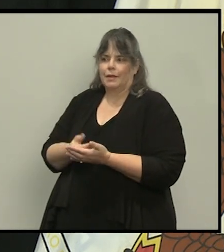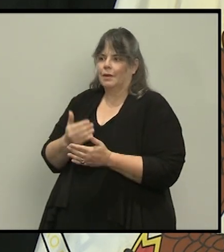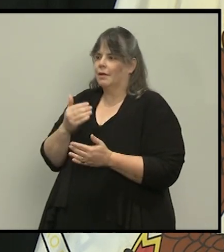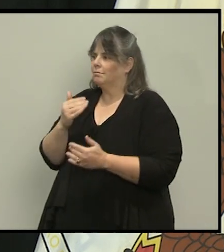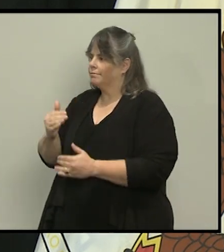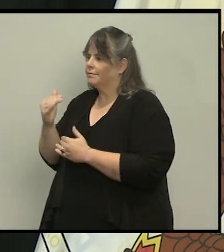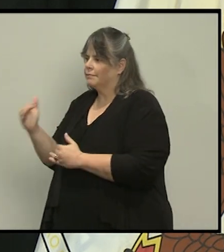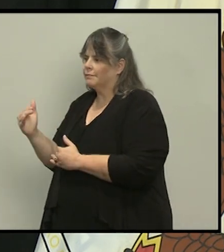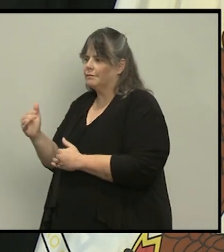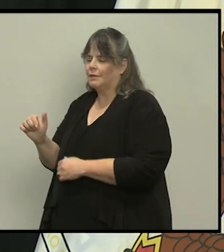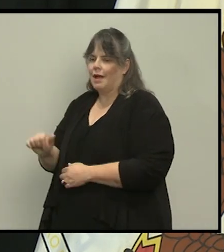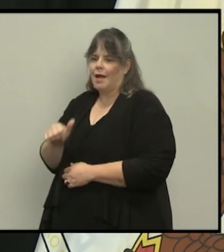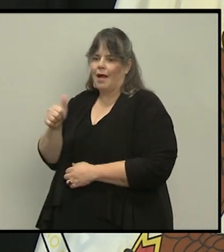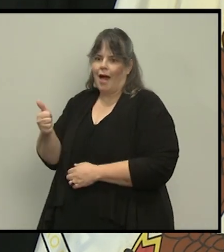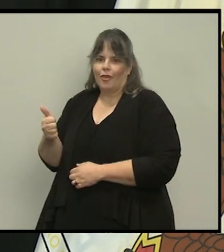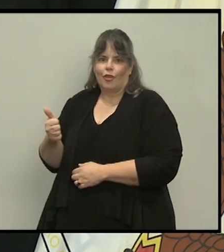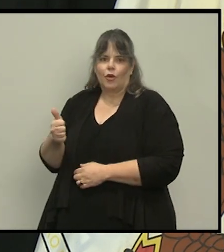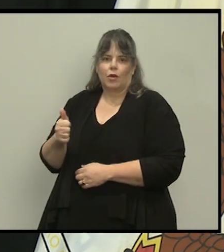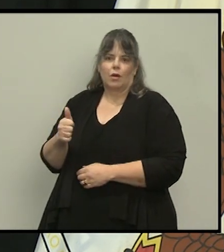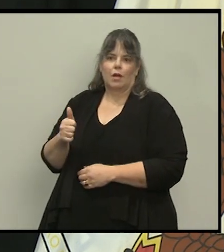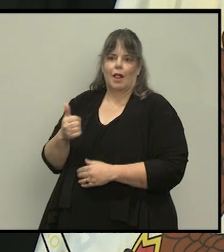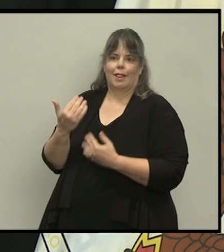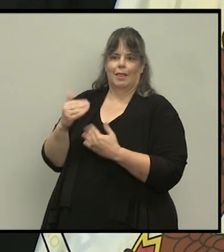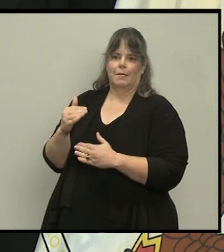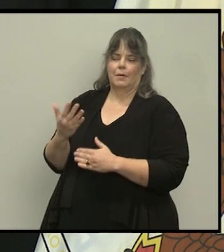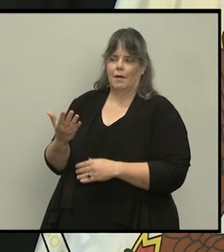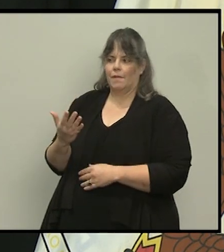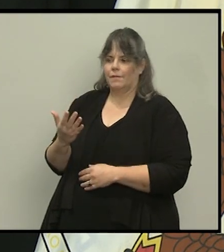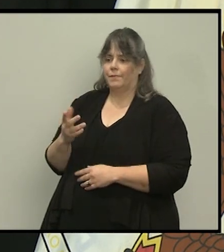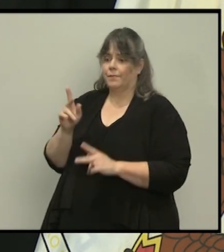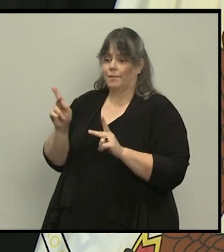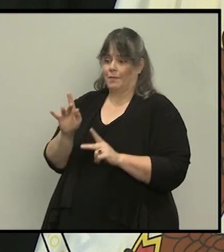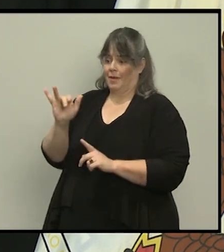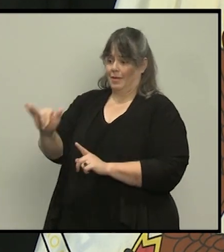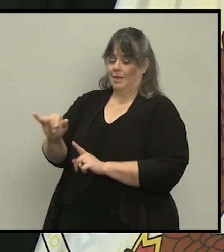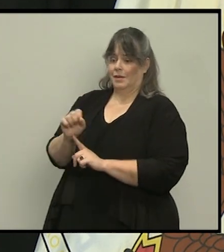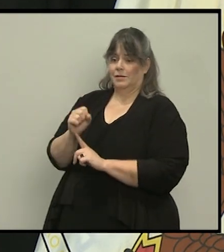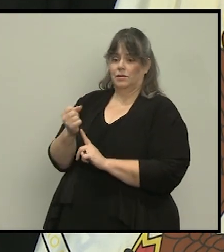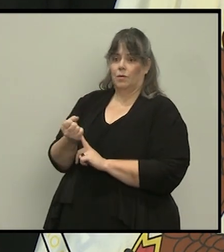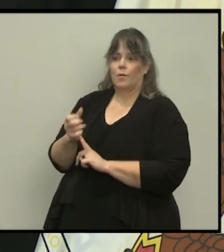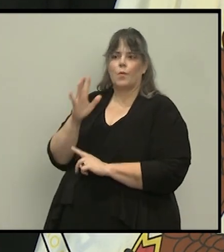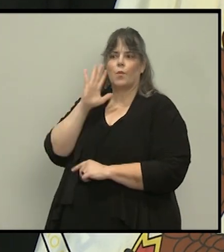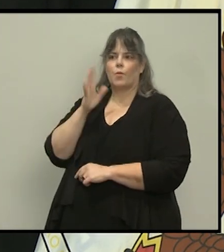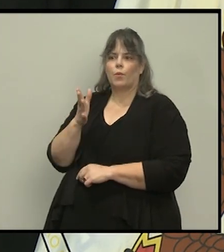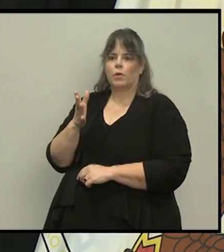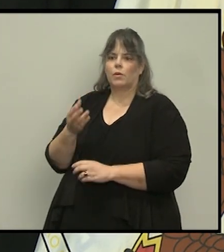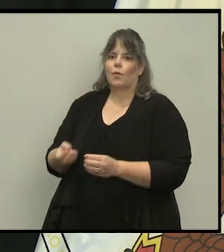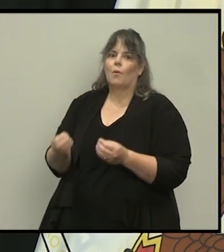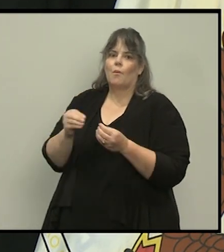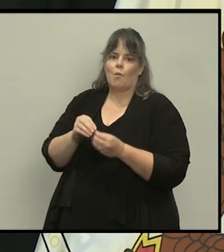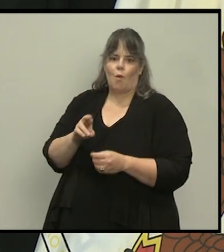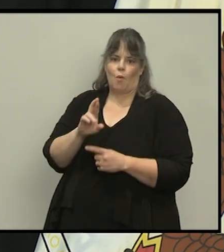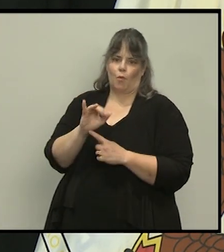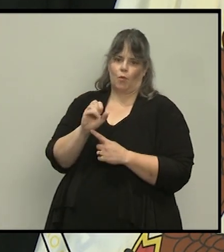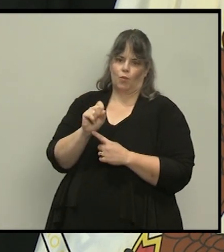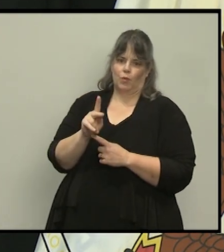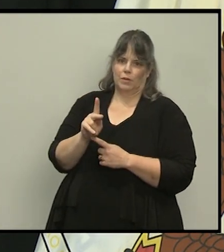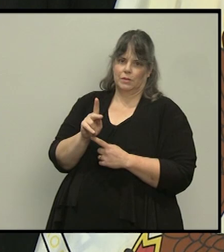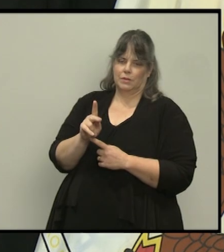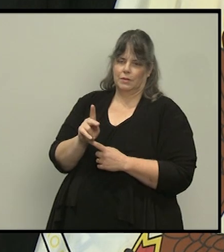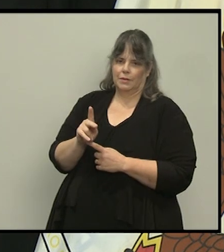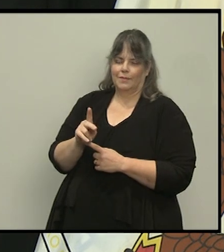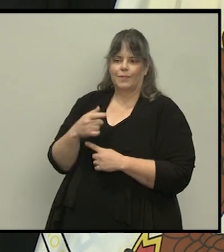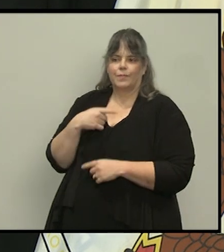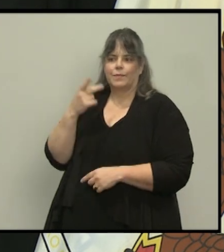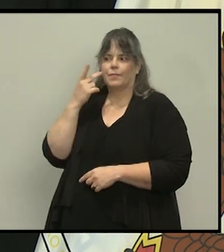other potential limitations. People in these circumstances are going to be more at risk. And we are seeing that